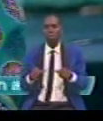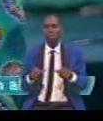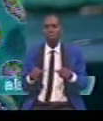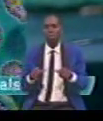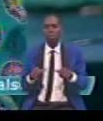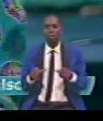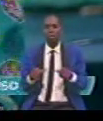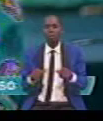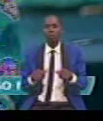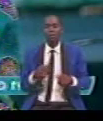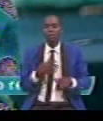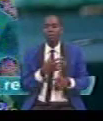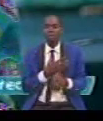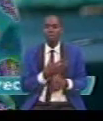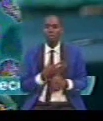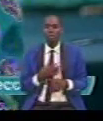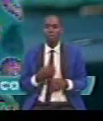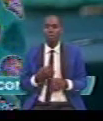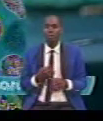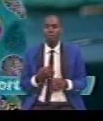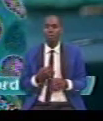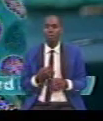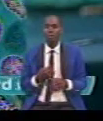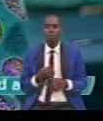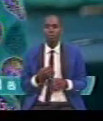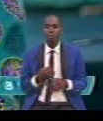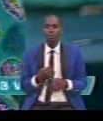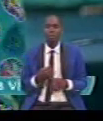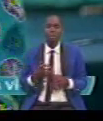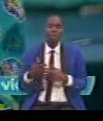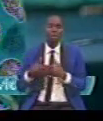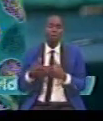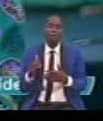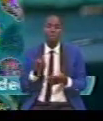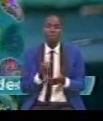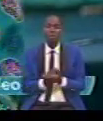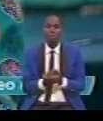the nerves were cracking. So after that,